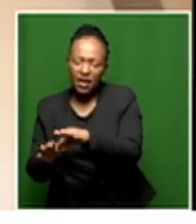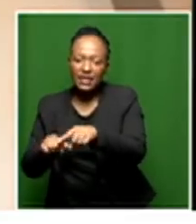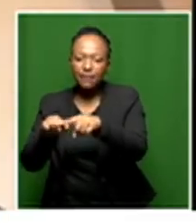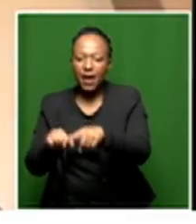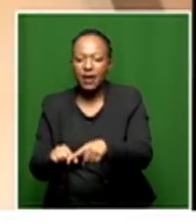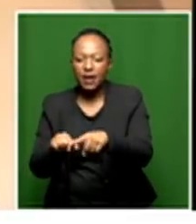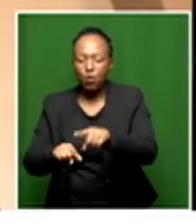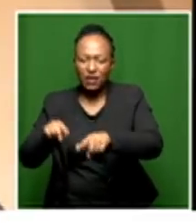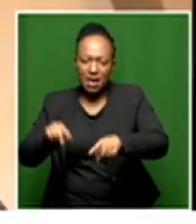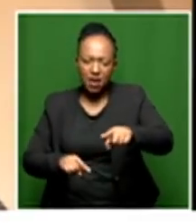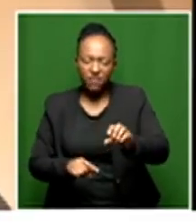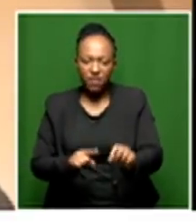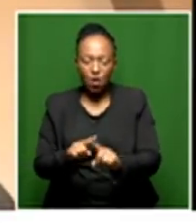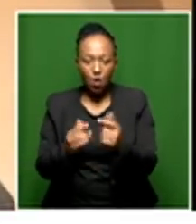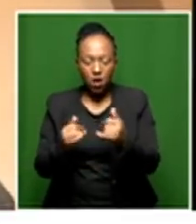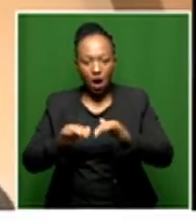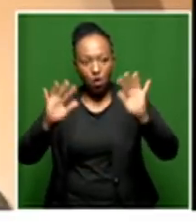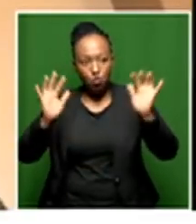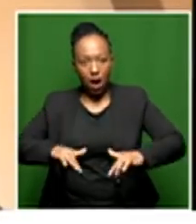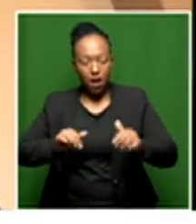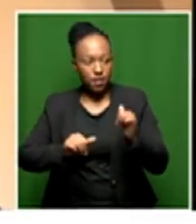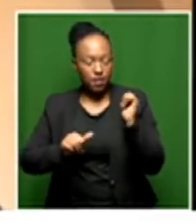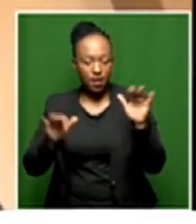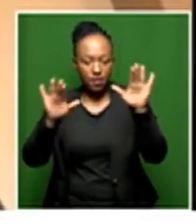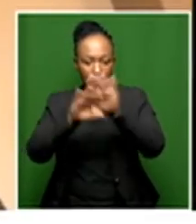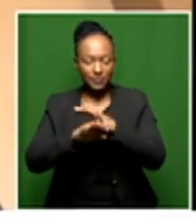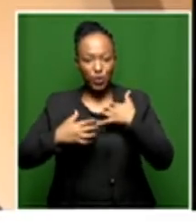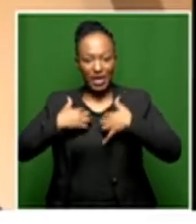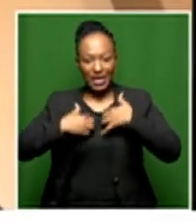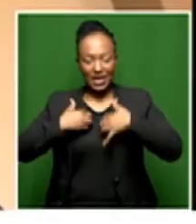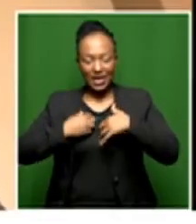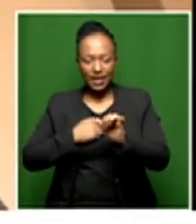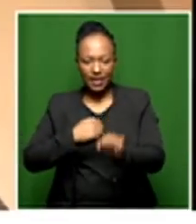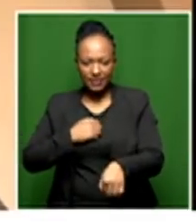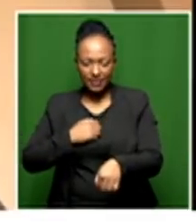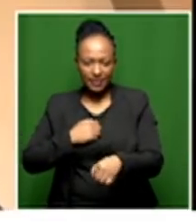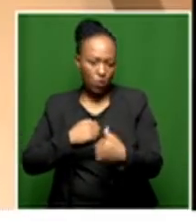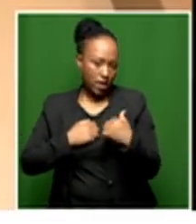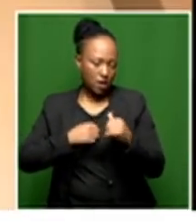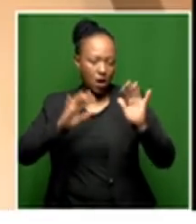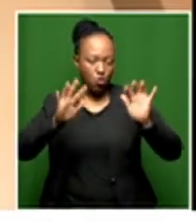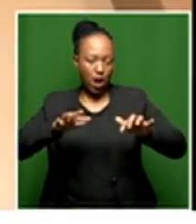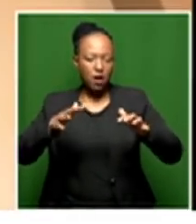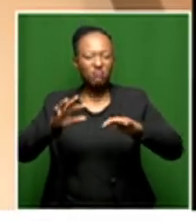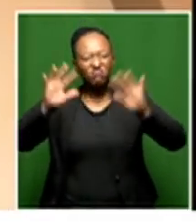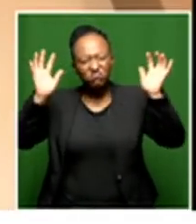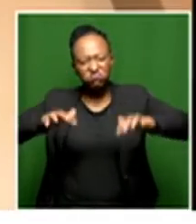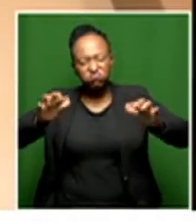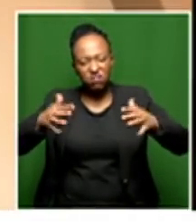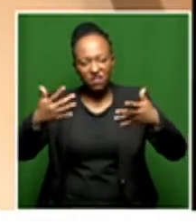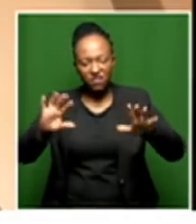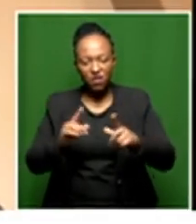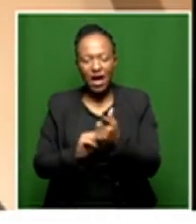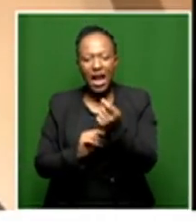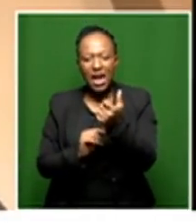happening. Now that it has rained last night, which we're excited about, now that it has rained, now that it's getting